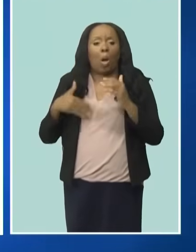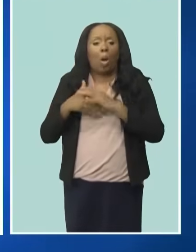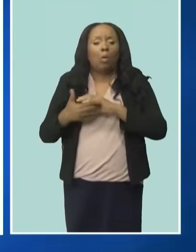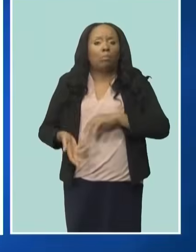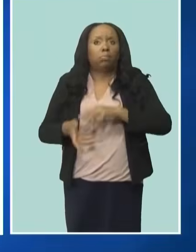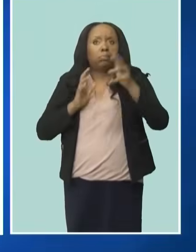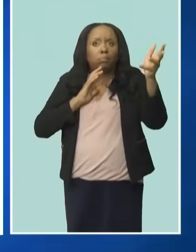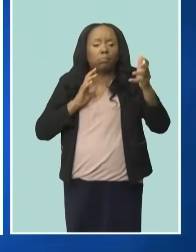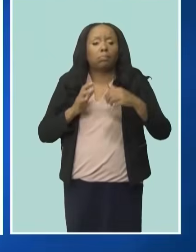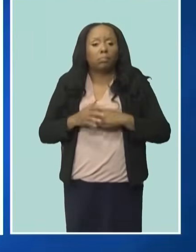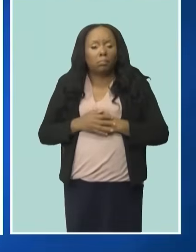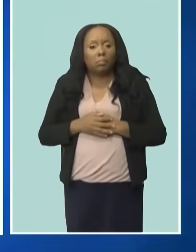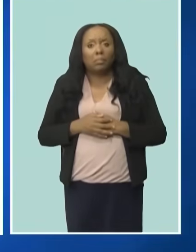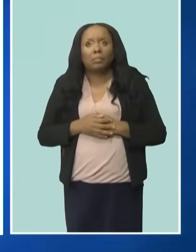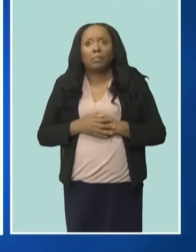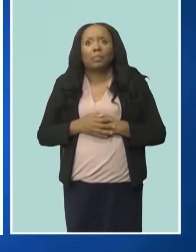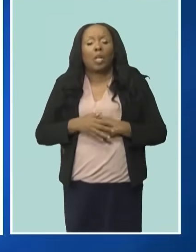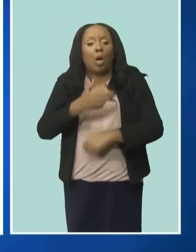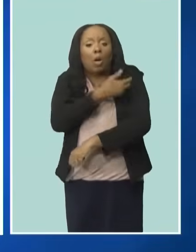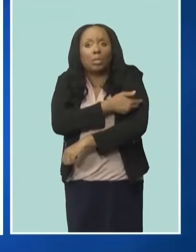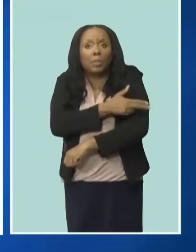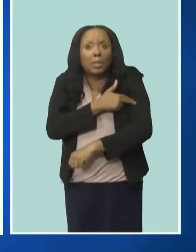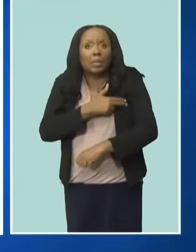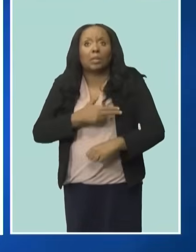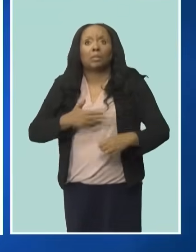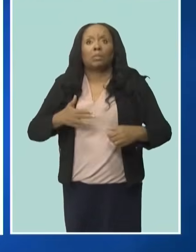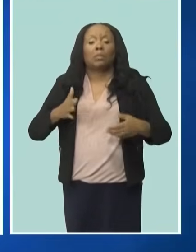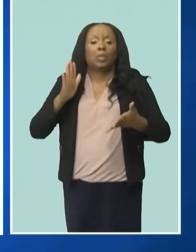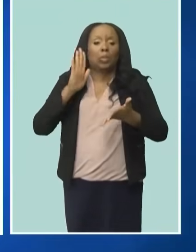the hospitals, schools have been